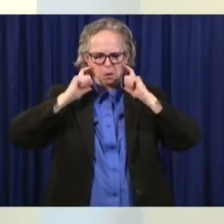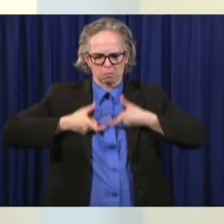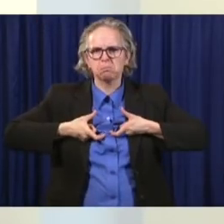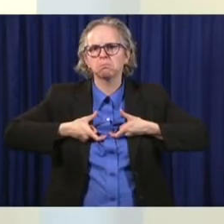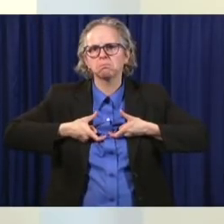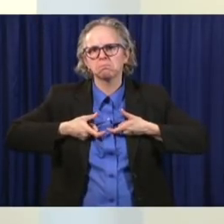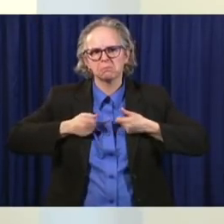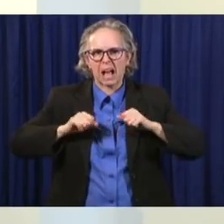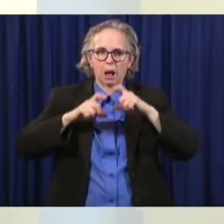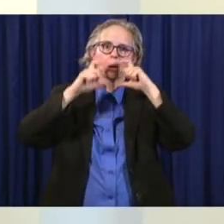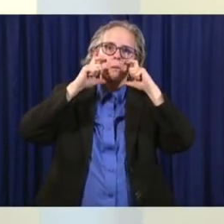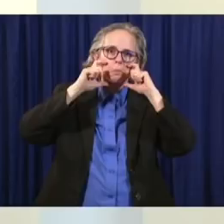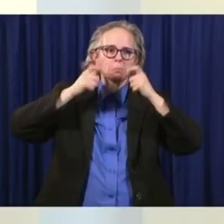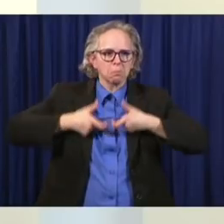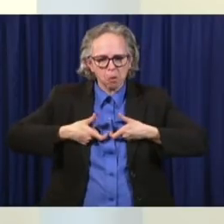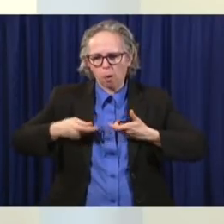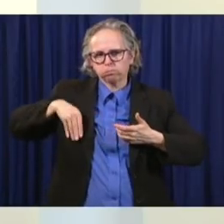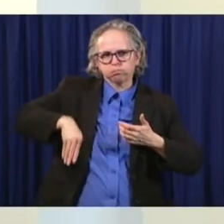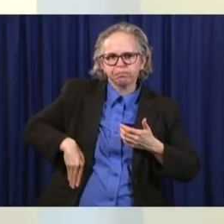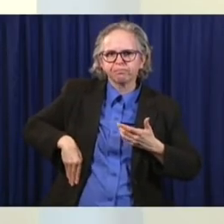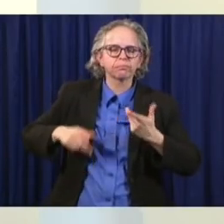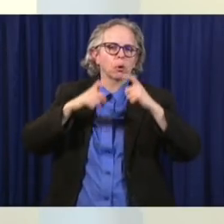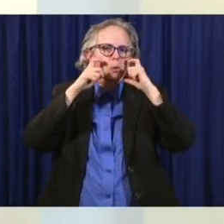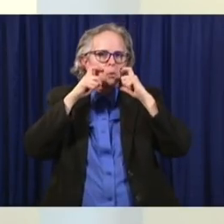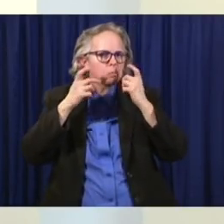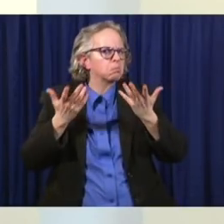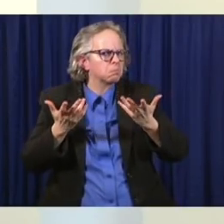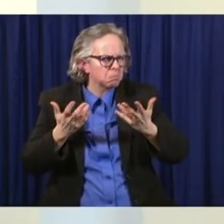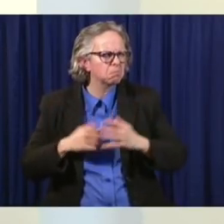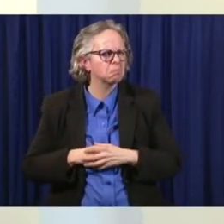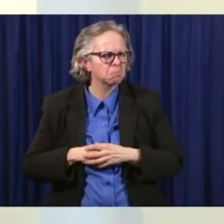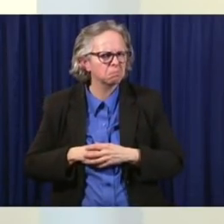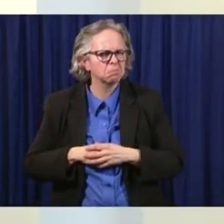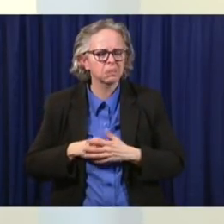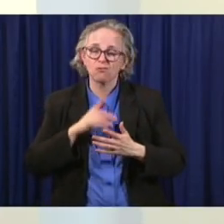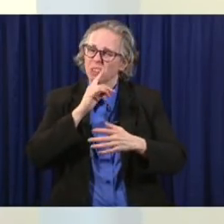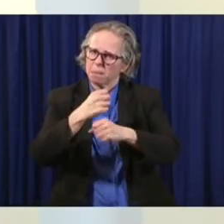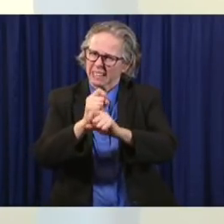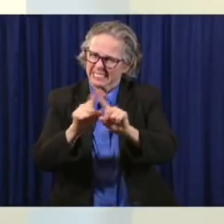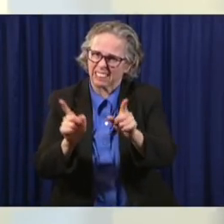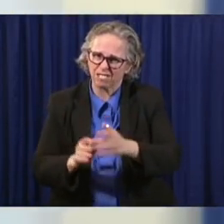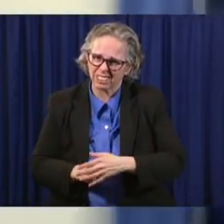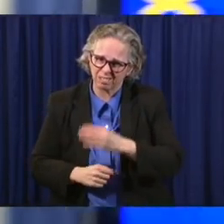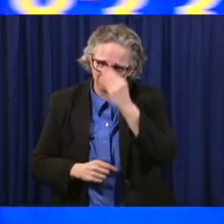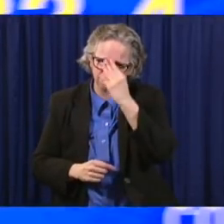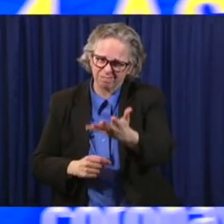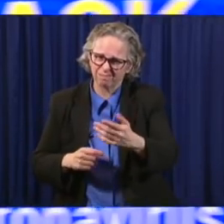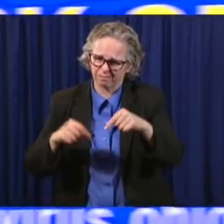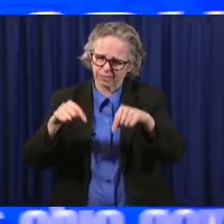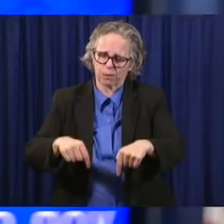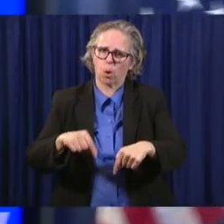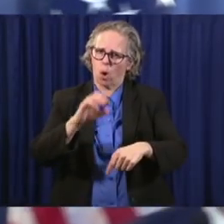space, and that will make a tremendous difference in how we fare in Ohio.